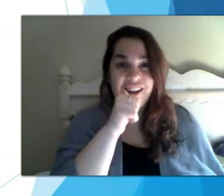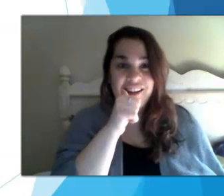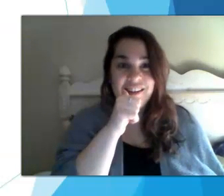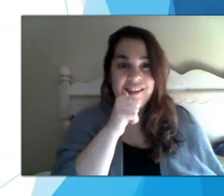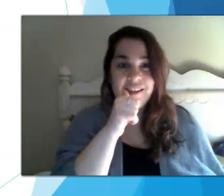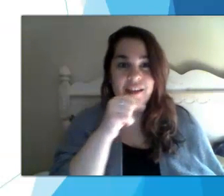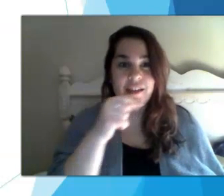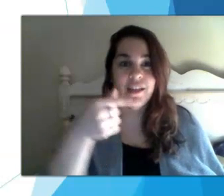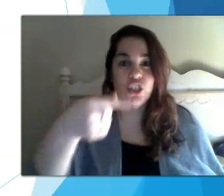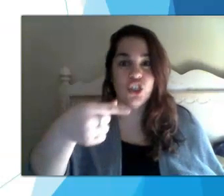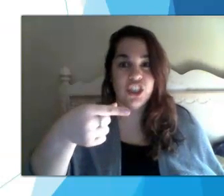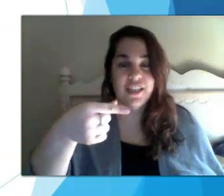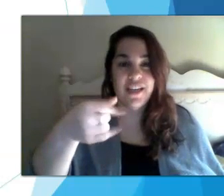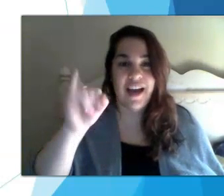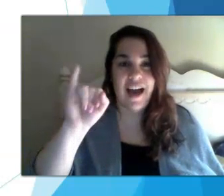Girl.